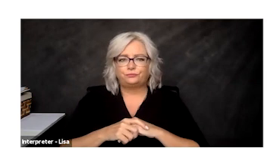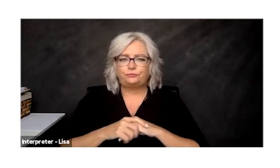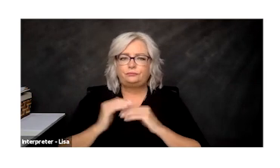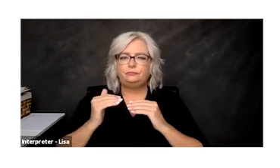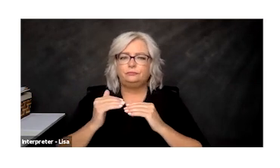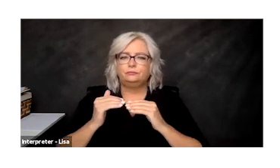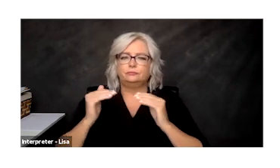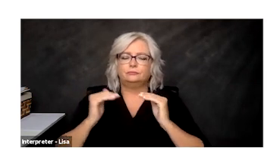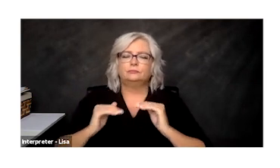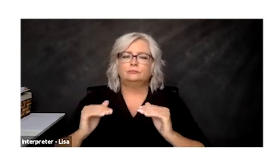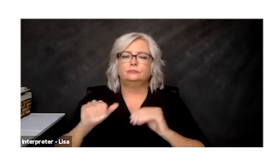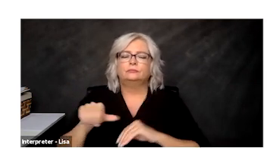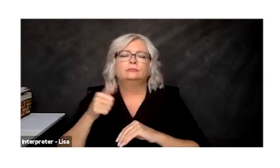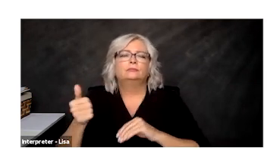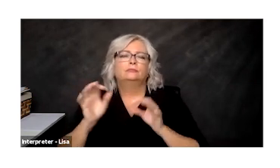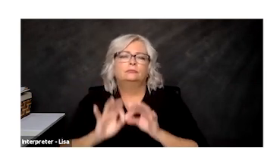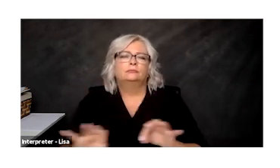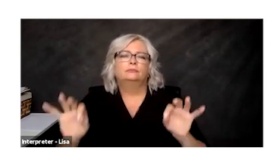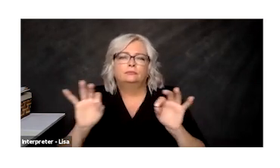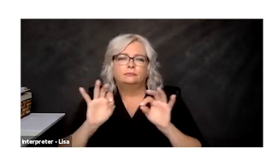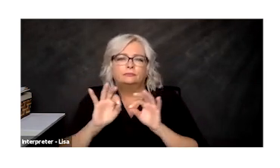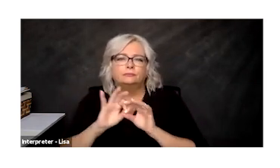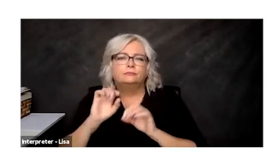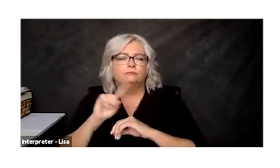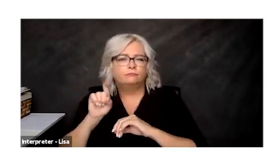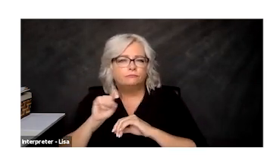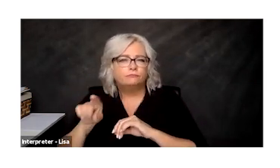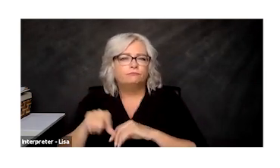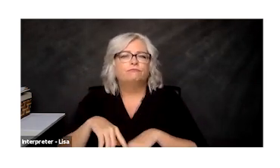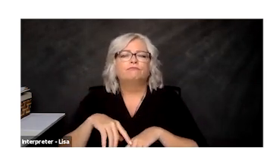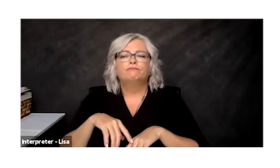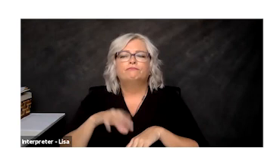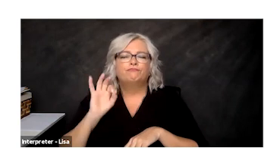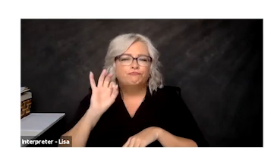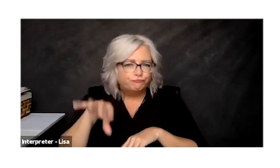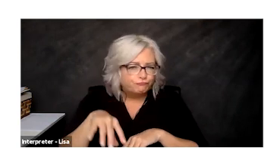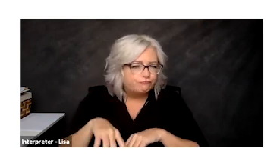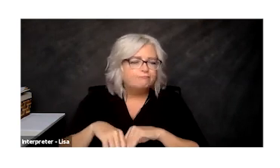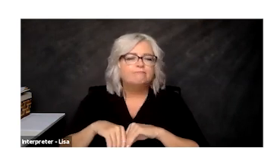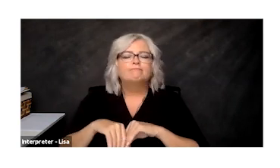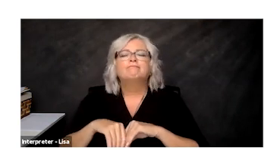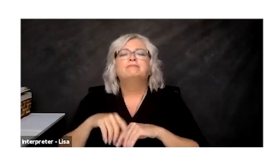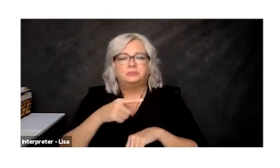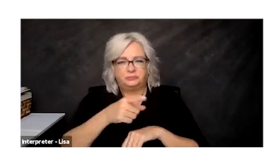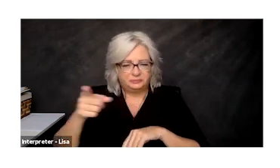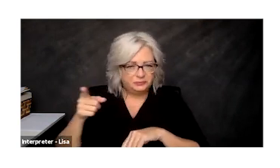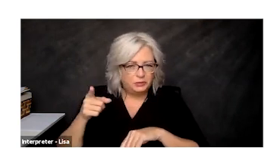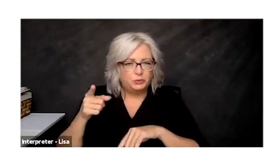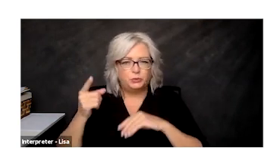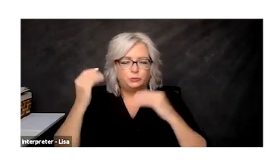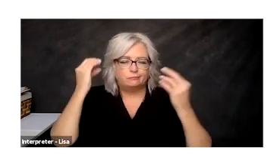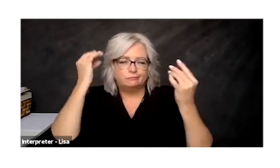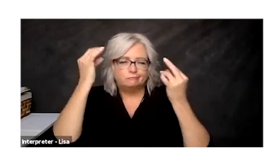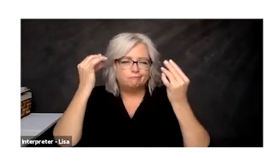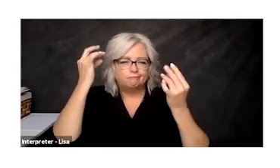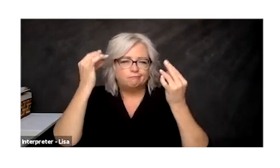Another important question that we just want to throw out there and have you, as our students, as our pupils, think about